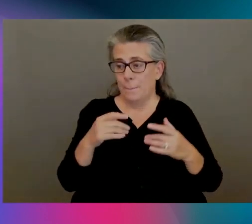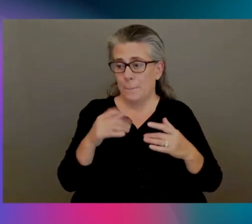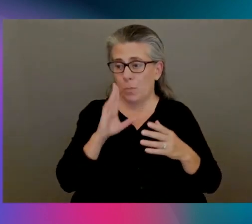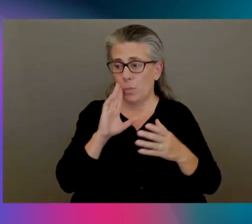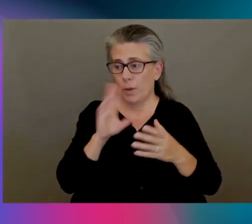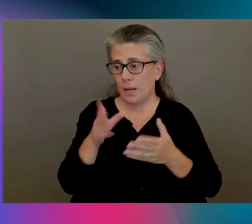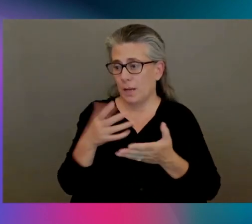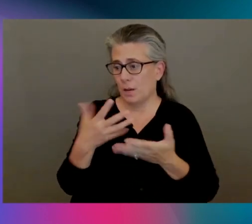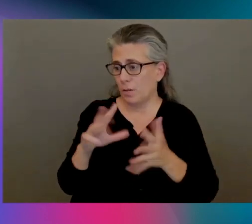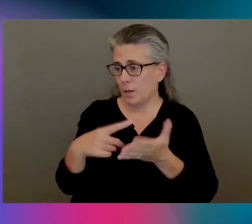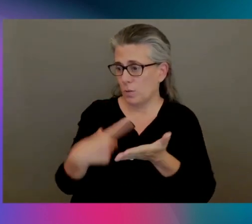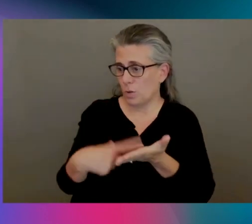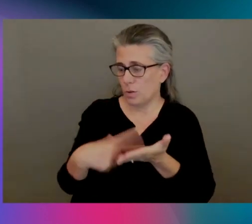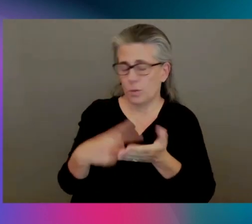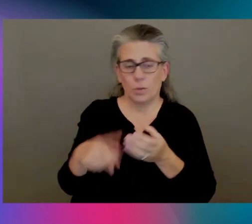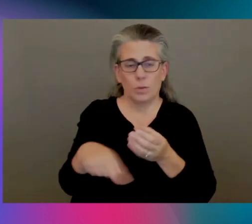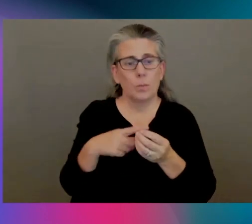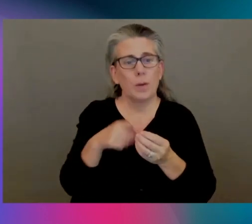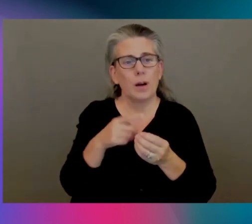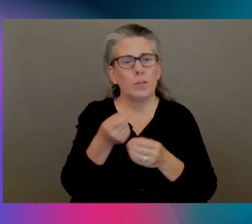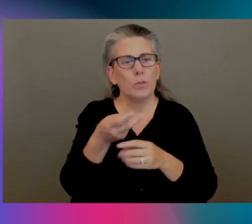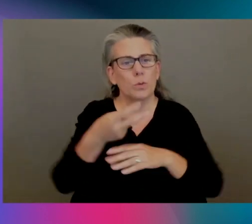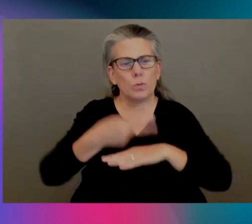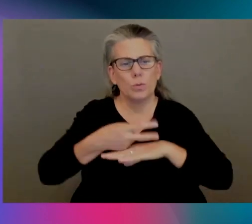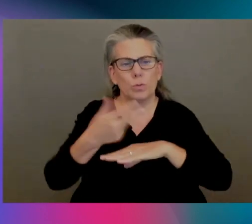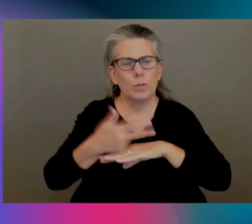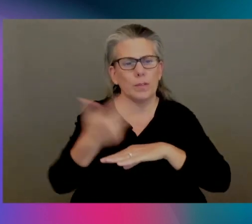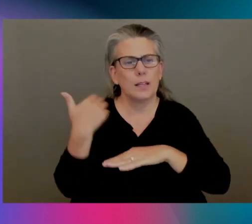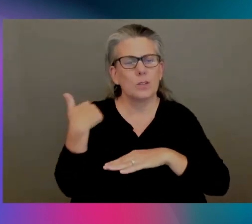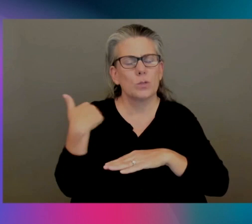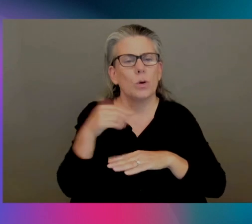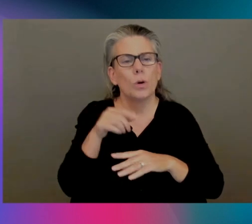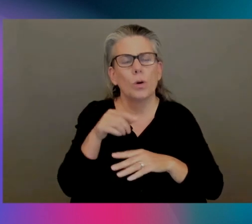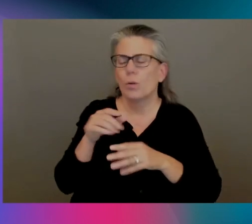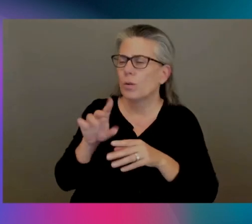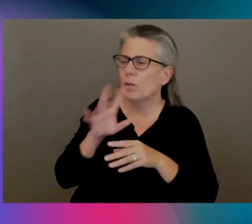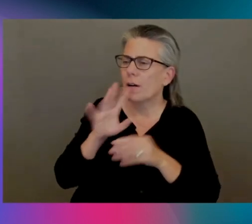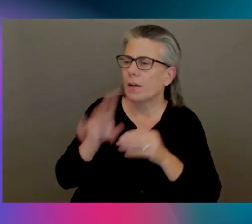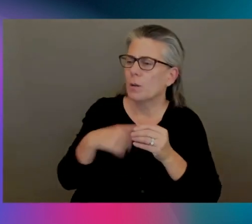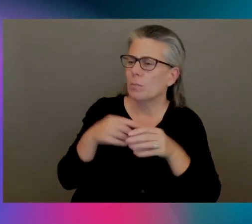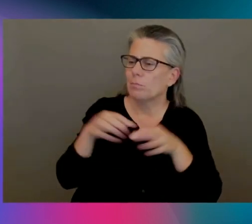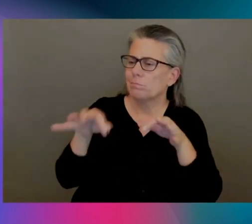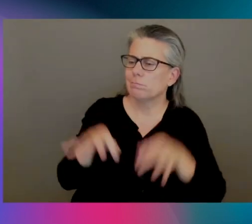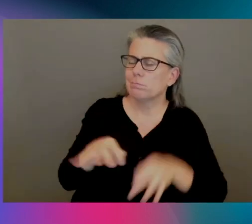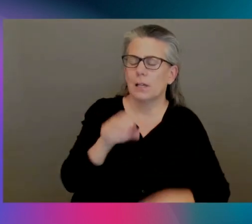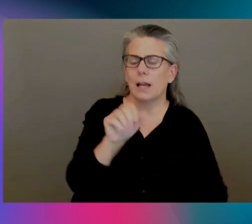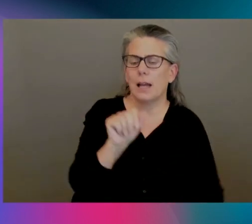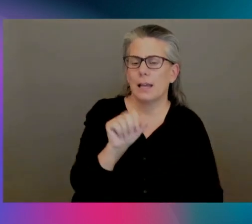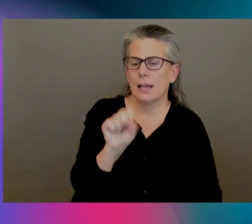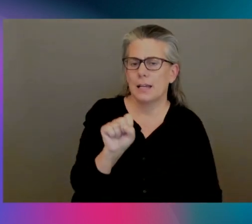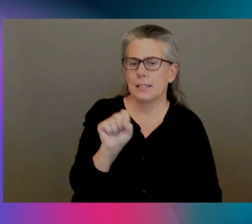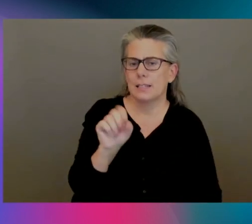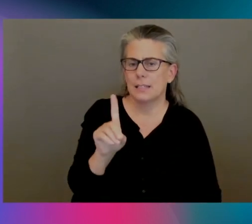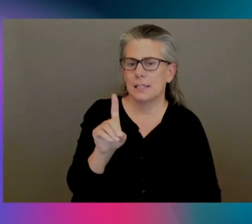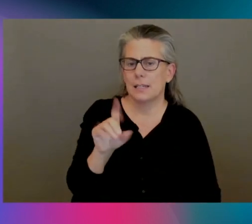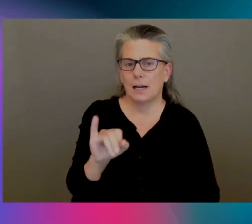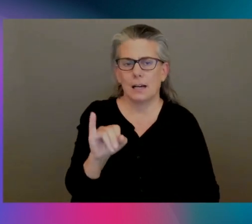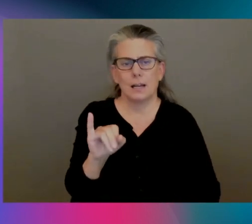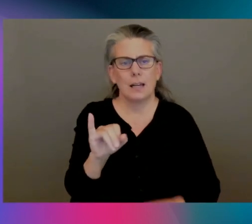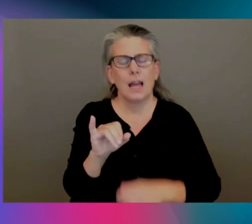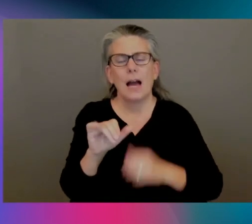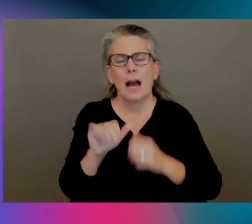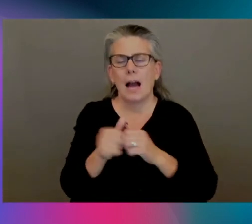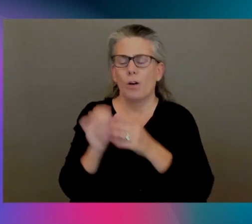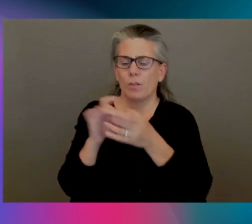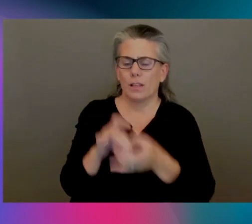this a couple of days back when we were talking about ASDI, and we are going to touch base on that and how it relates to data exchange. But